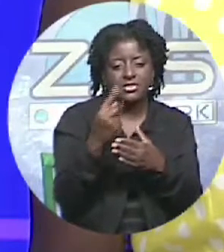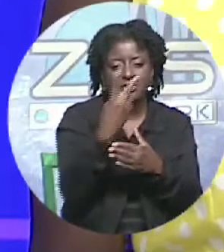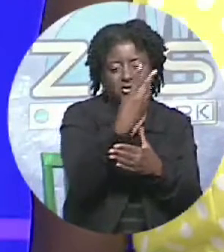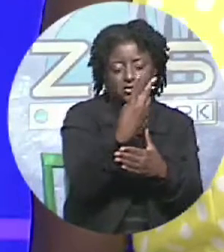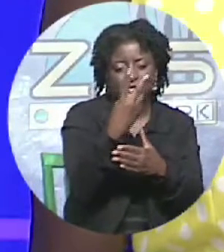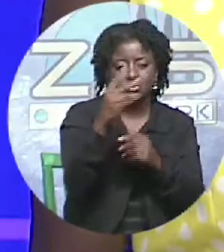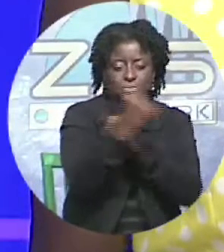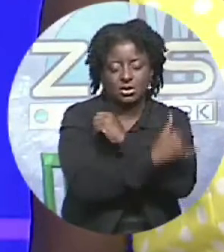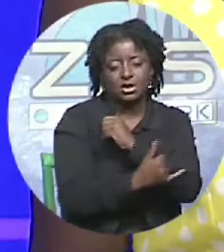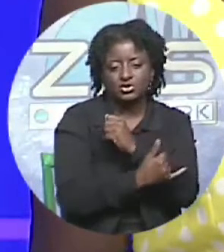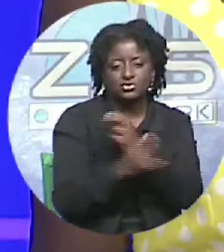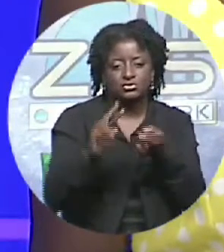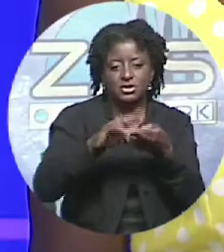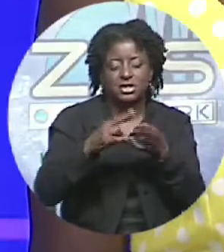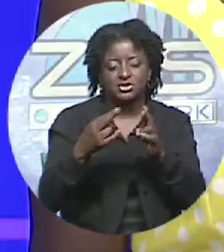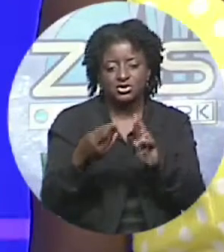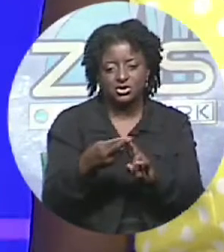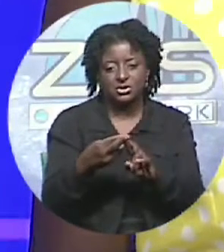completely normalized.